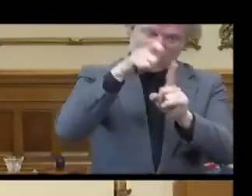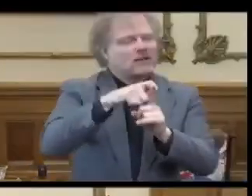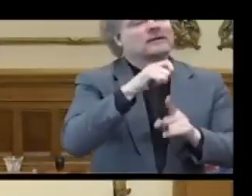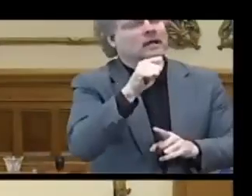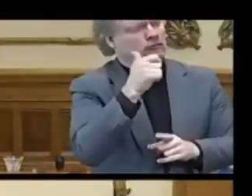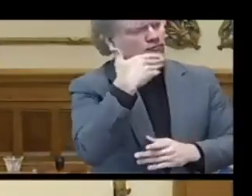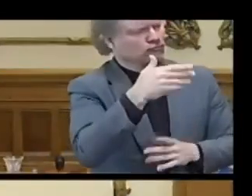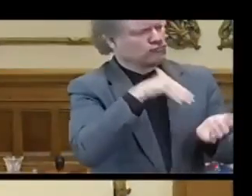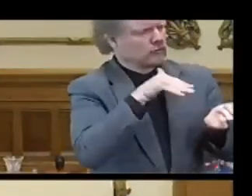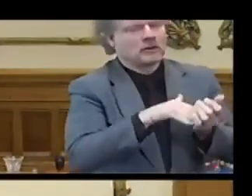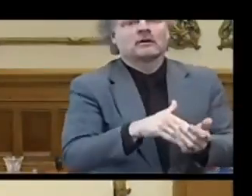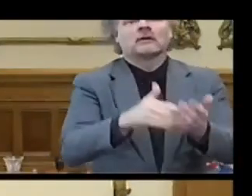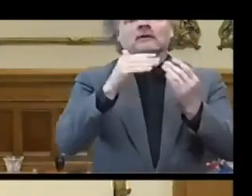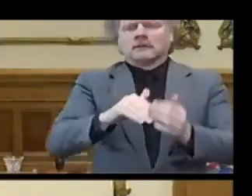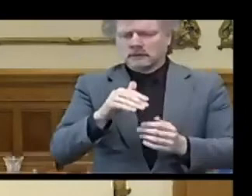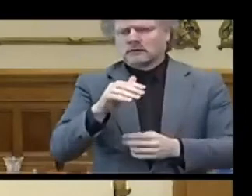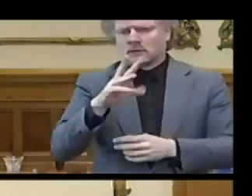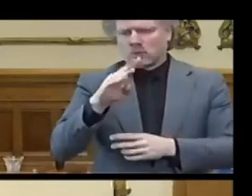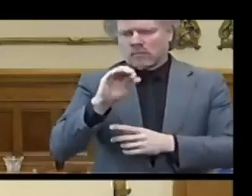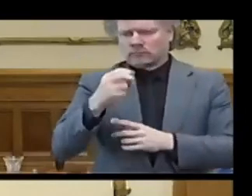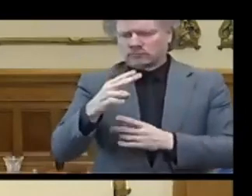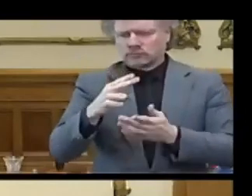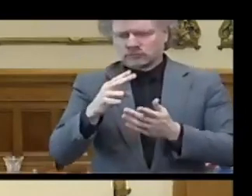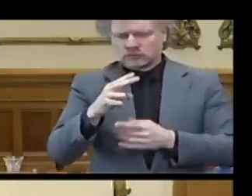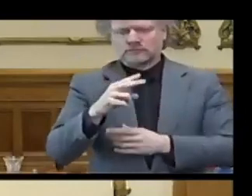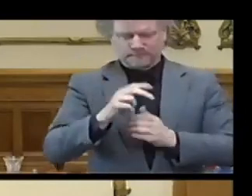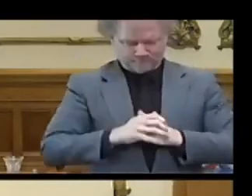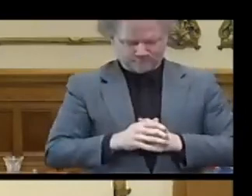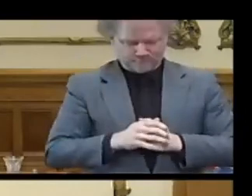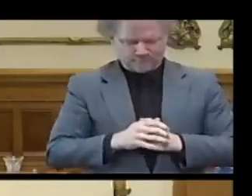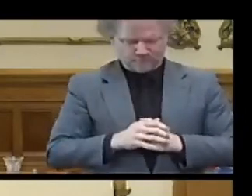the Wabash Plain dealer. Good afternoon, Wabash.